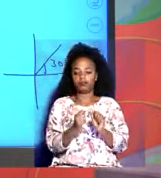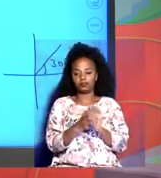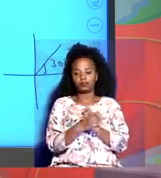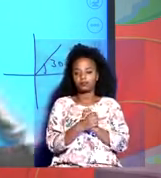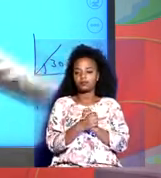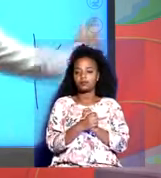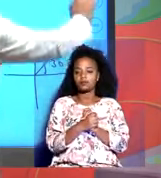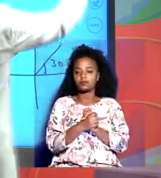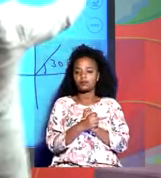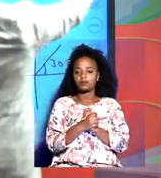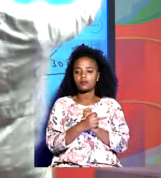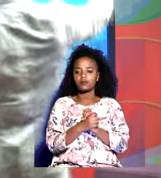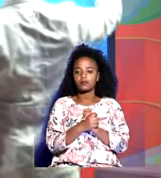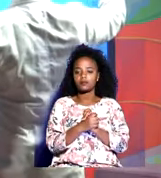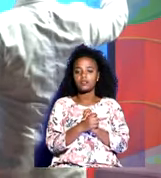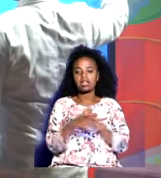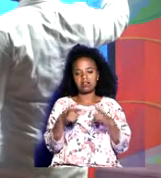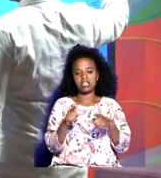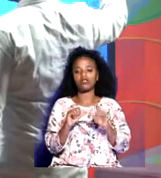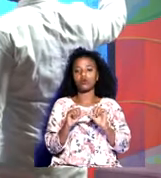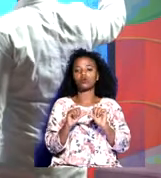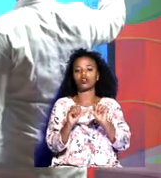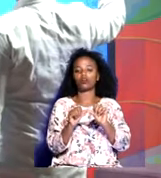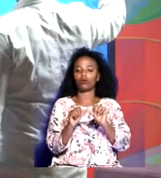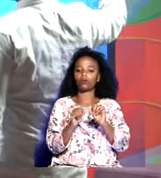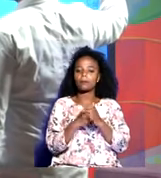Now, let's continue.